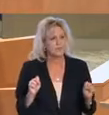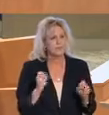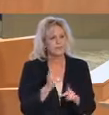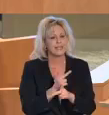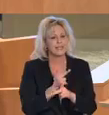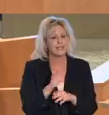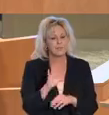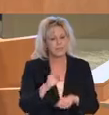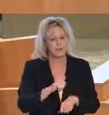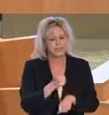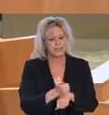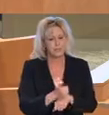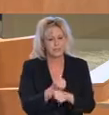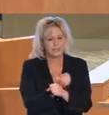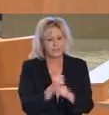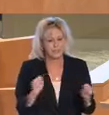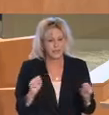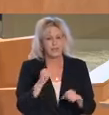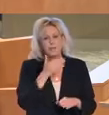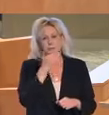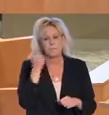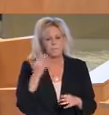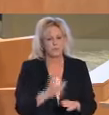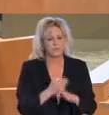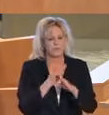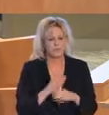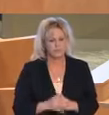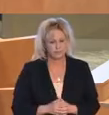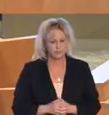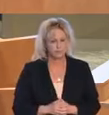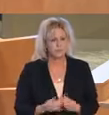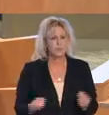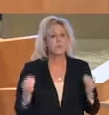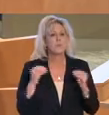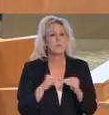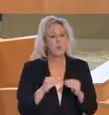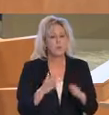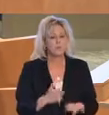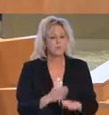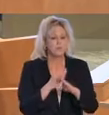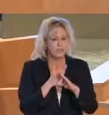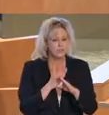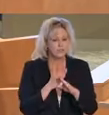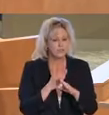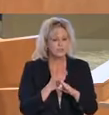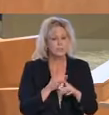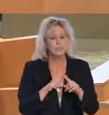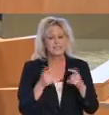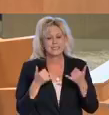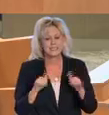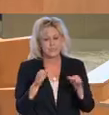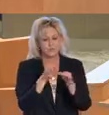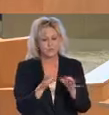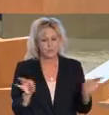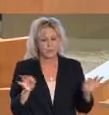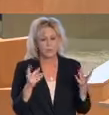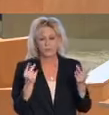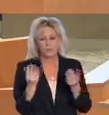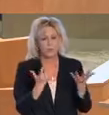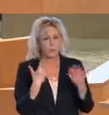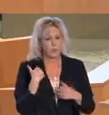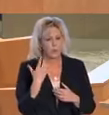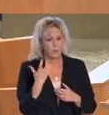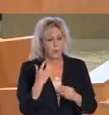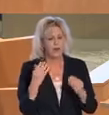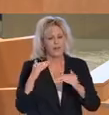their establishment safe, that's the best prevention we could do. And the more we put in prevention, but still have the freedom to do what we want to do here, the